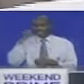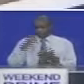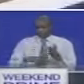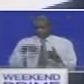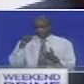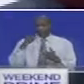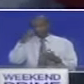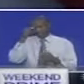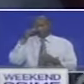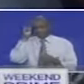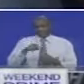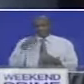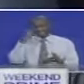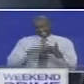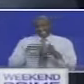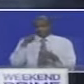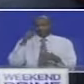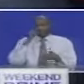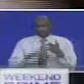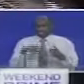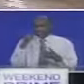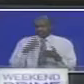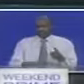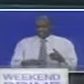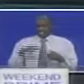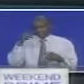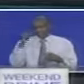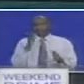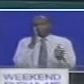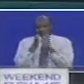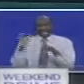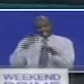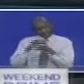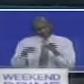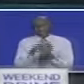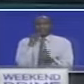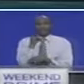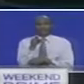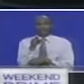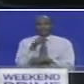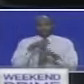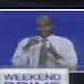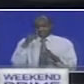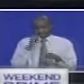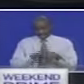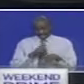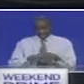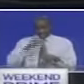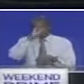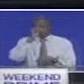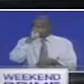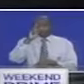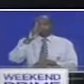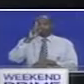should actually be charged for what they term is a stage-managed incident. But while the Jubilee leaders continue